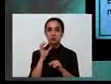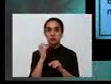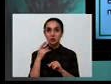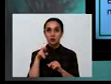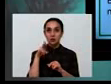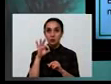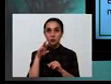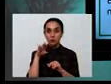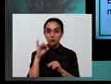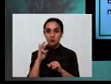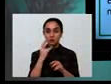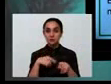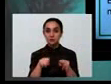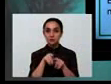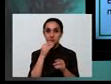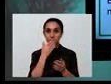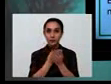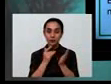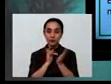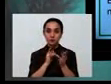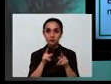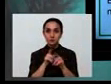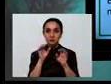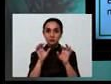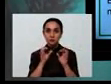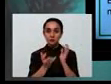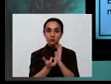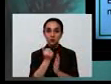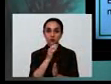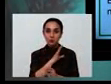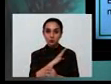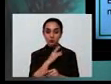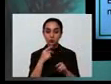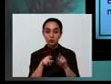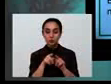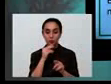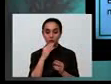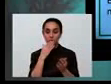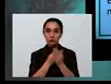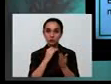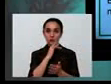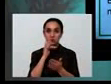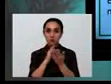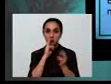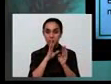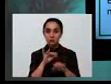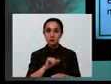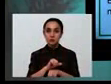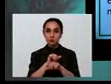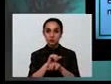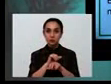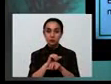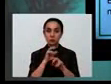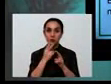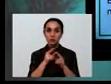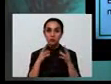demak o'z safari davomida yana bir muhim qarorni qabul qildi. U o'z shahrida namoyishlarni tinch yo'l